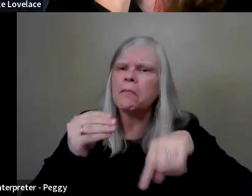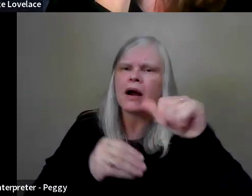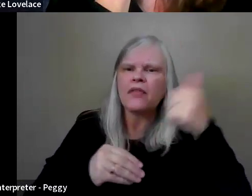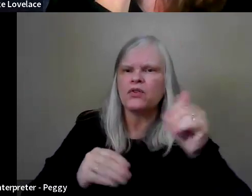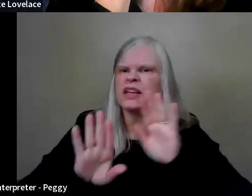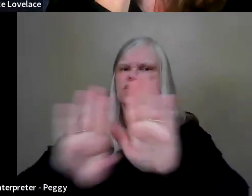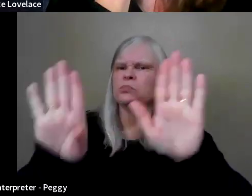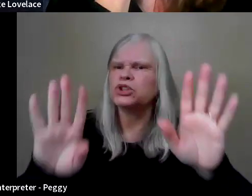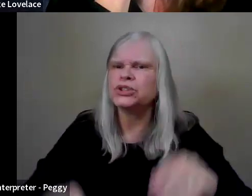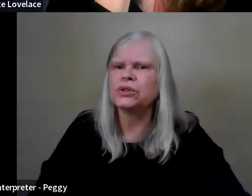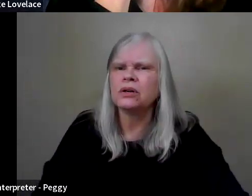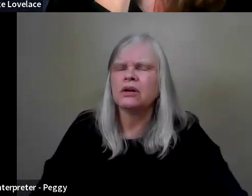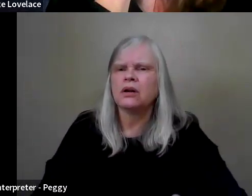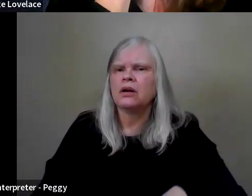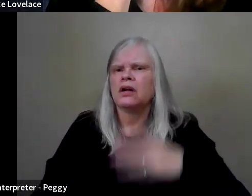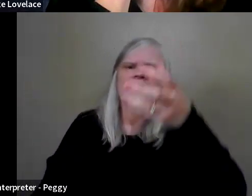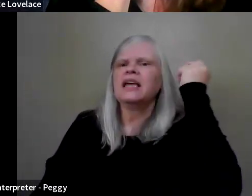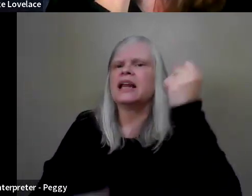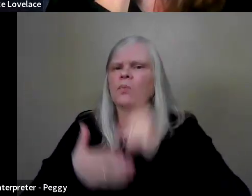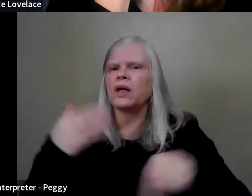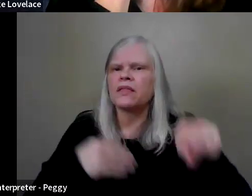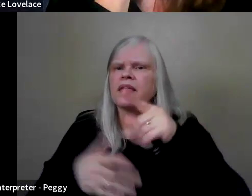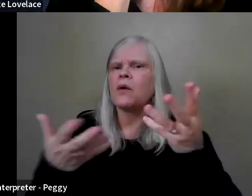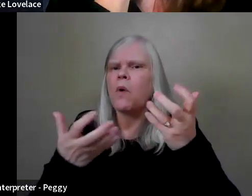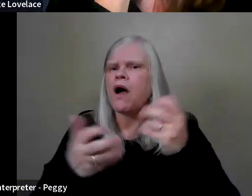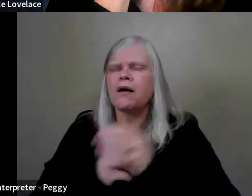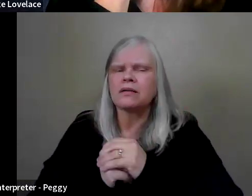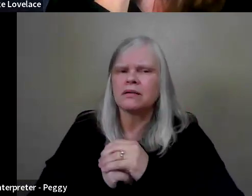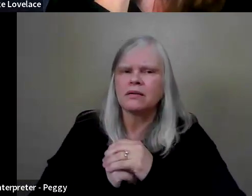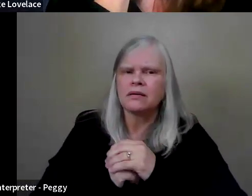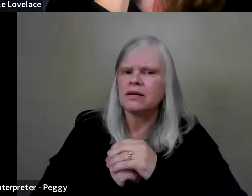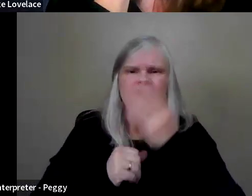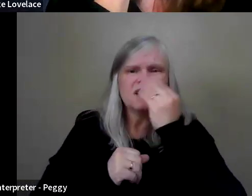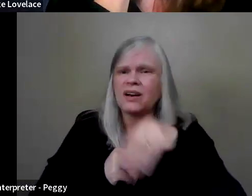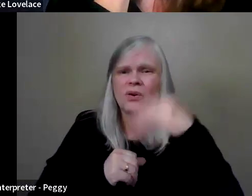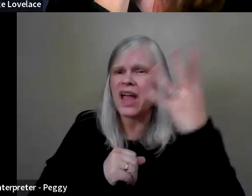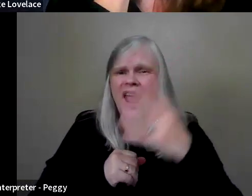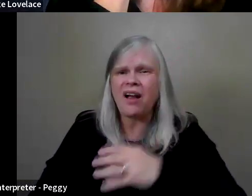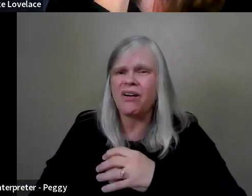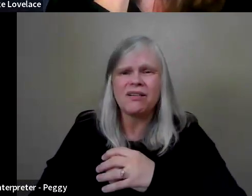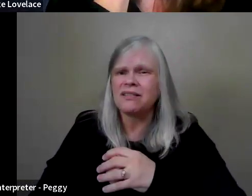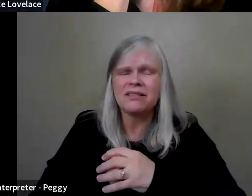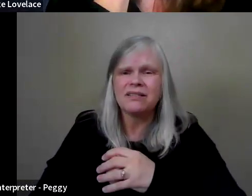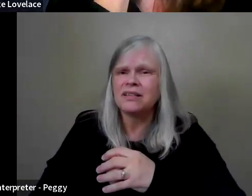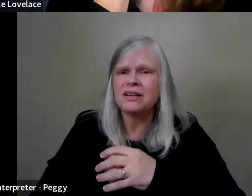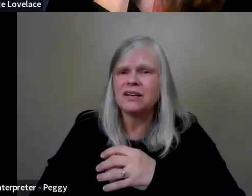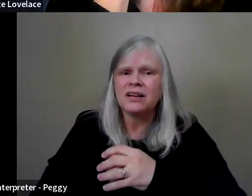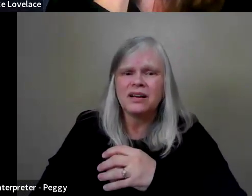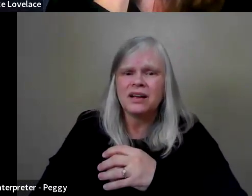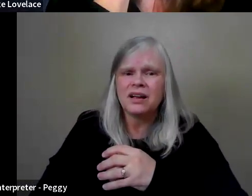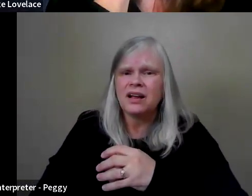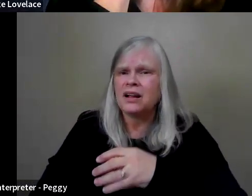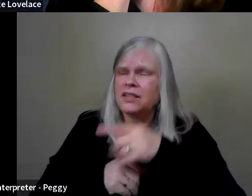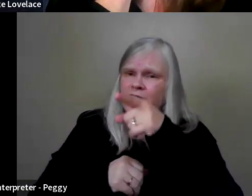you around, and getting what they want, and don't really care what's happening to you or that you're struggling.